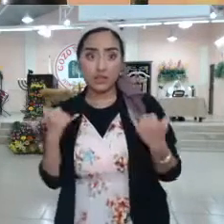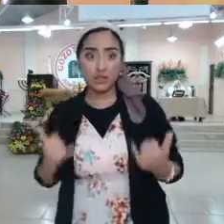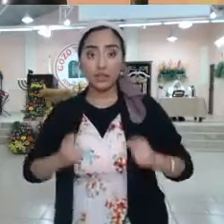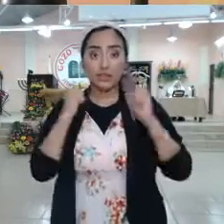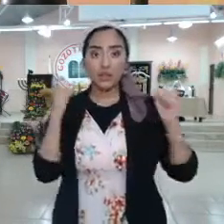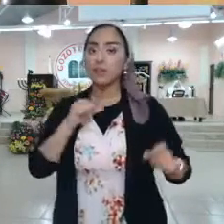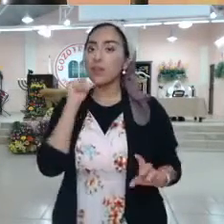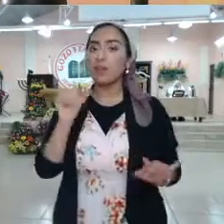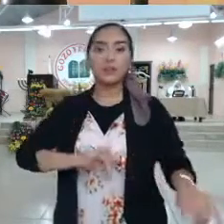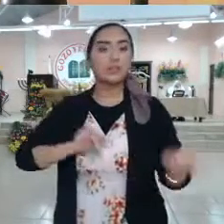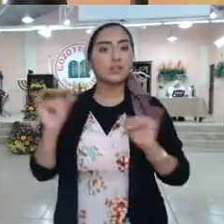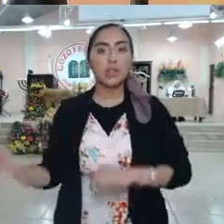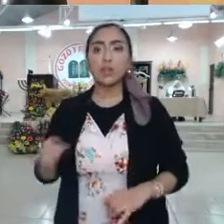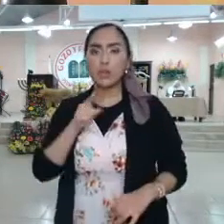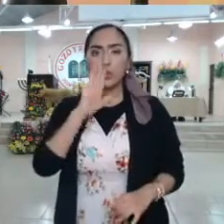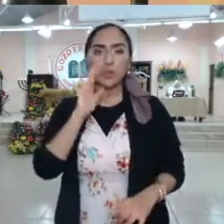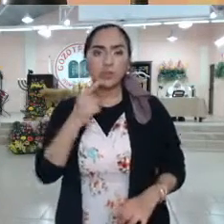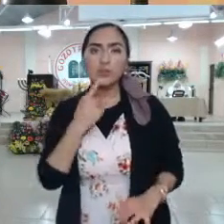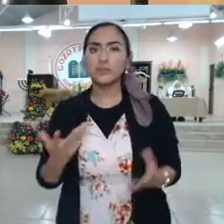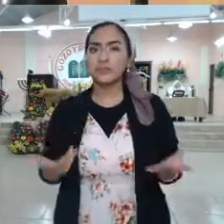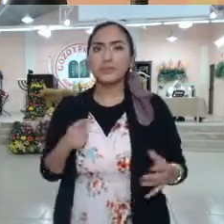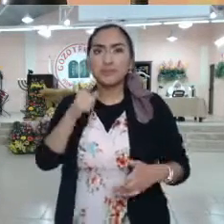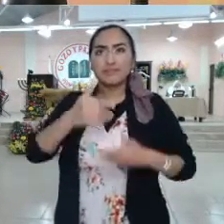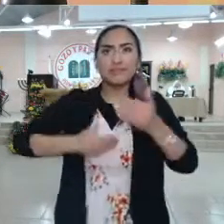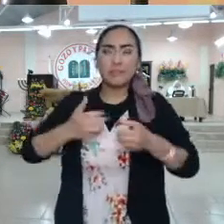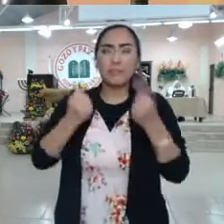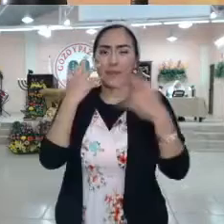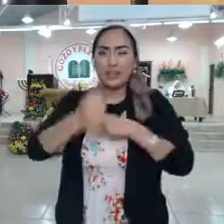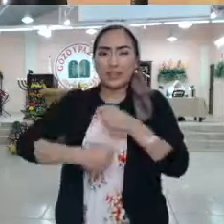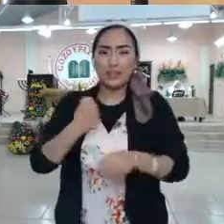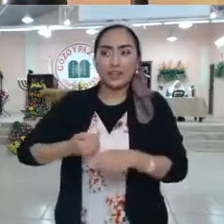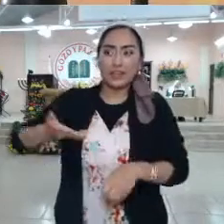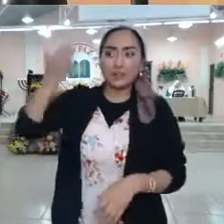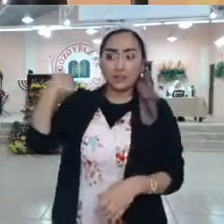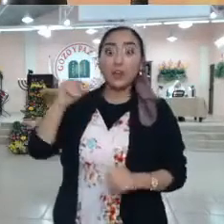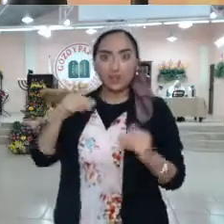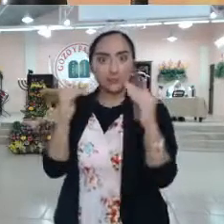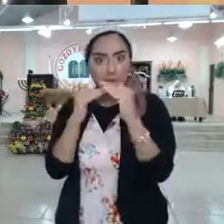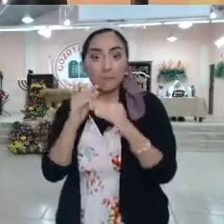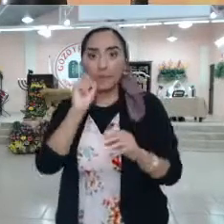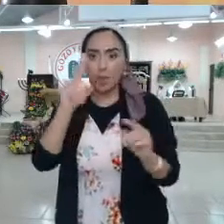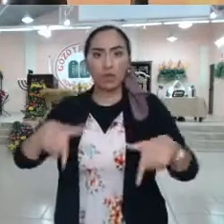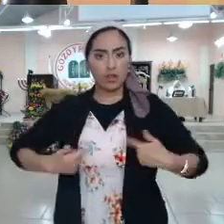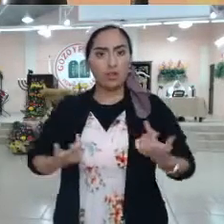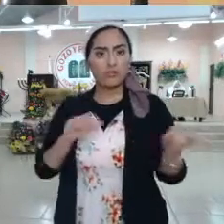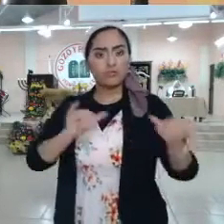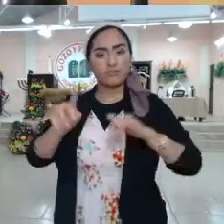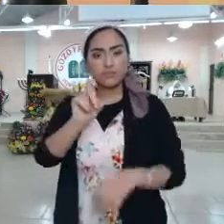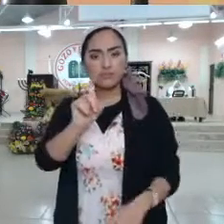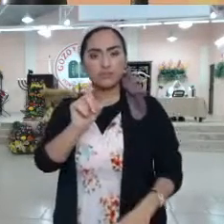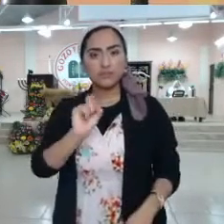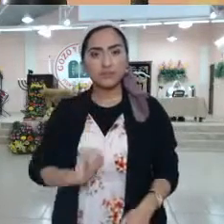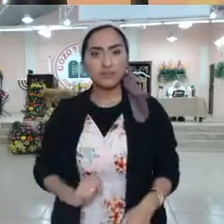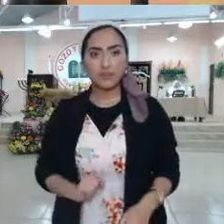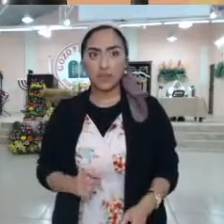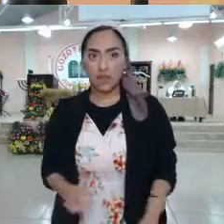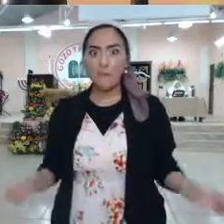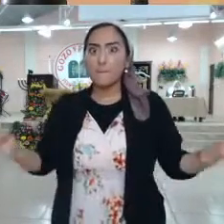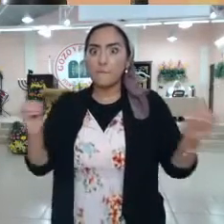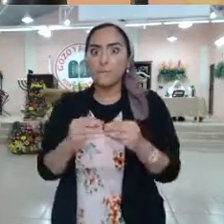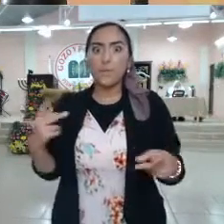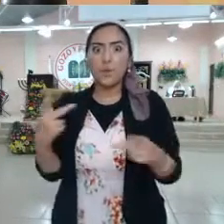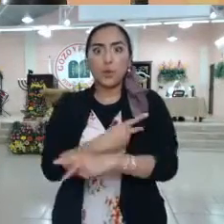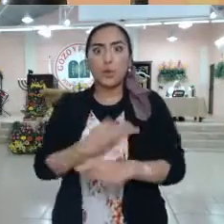Life after this feast is not going to be the same, and you might say, you have said this from many years ago, but compare.